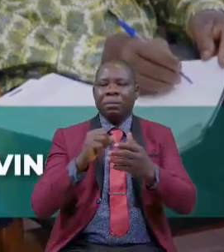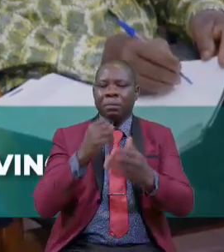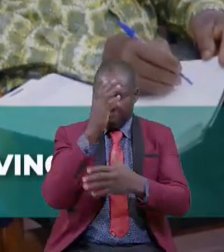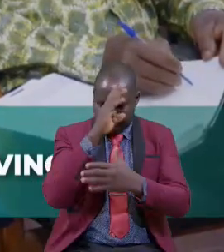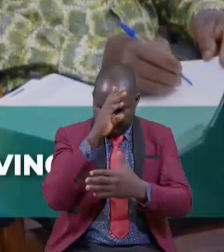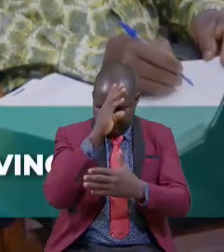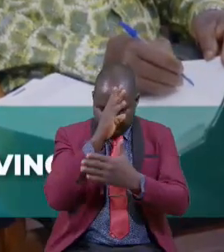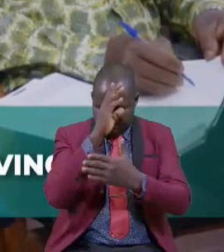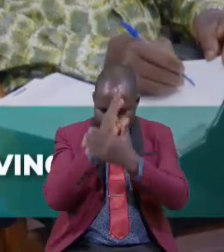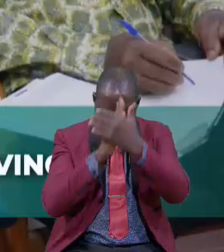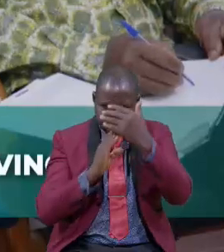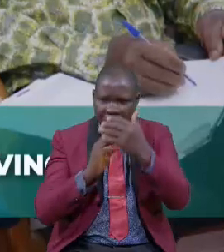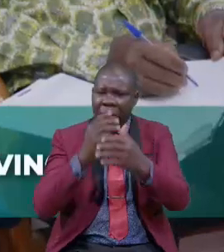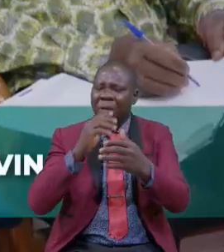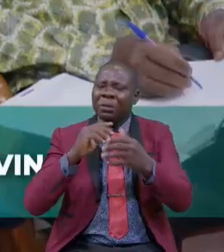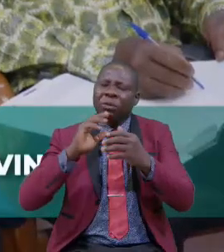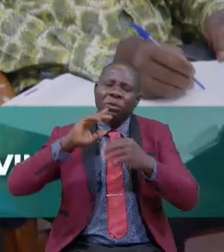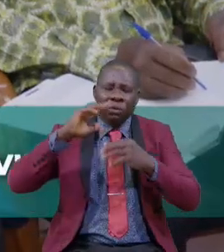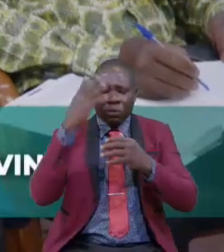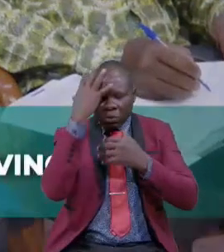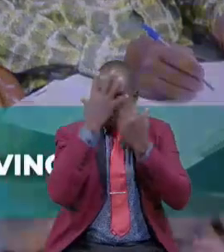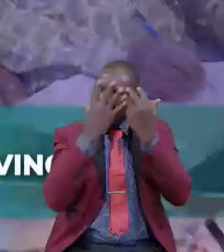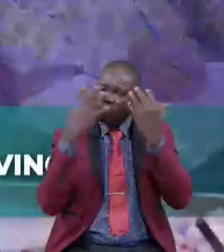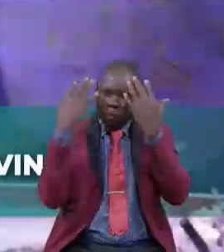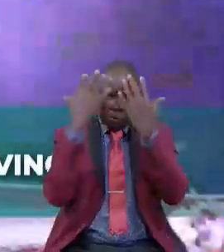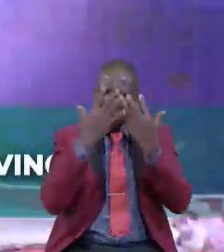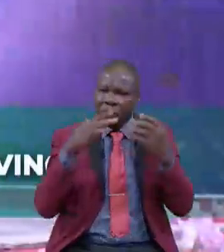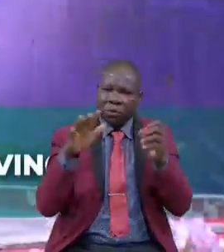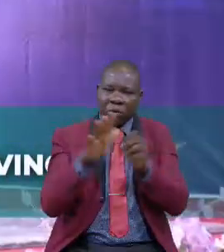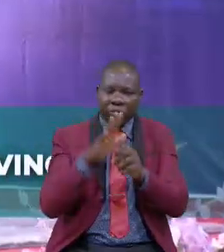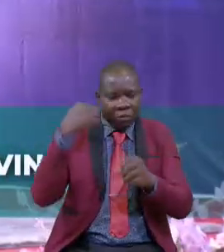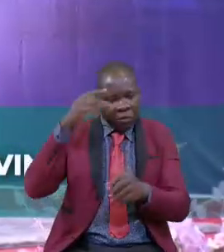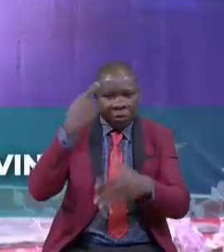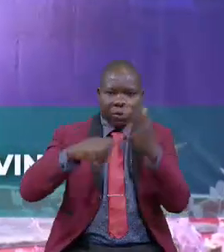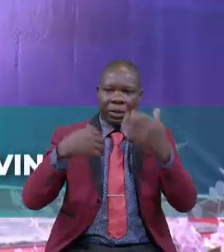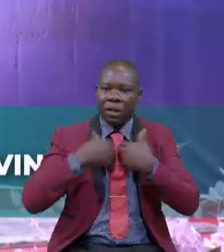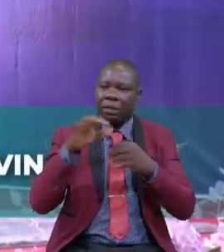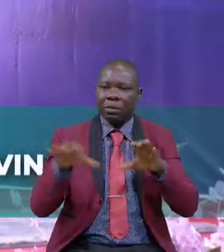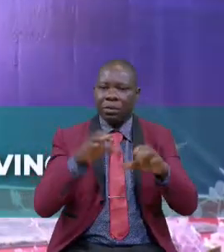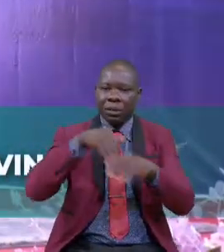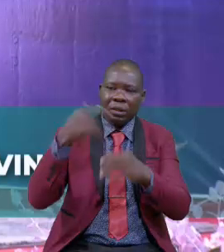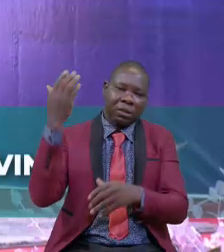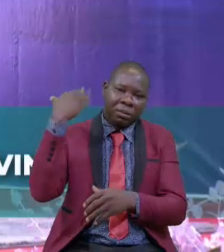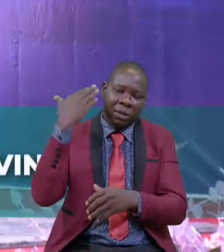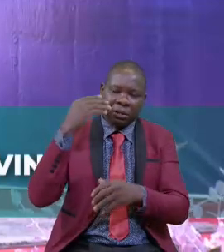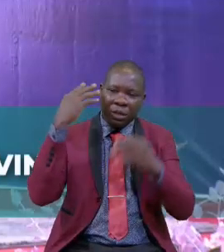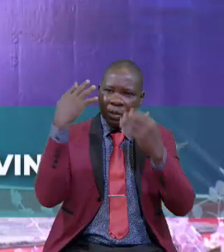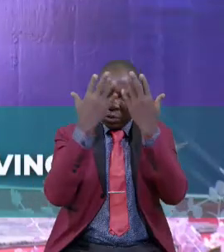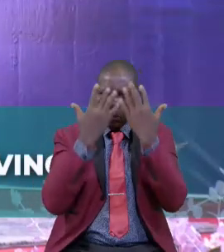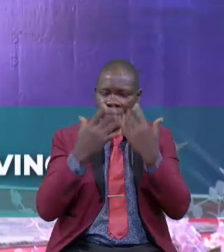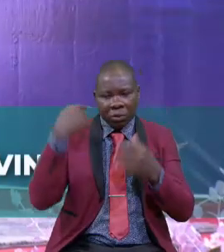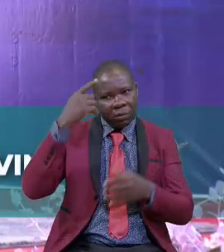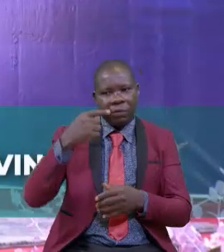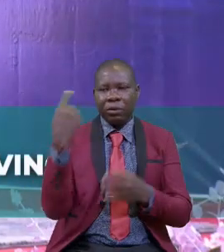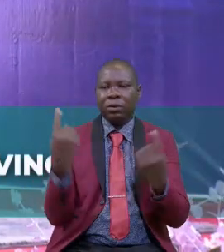in the past. And we come to God with that sorrow of heart, sorrow for sin, and we bend before